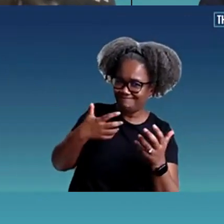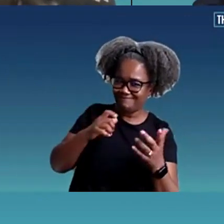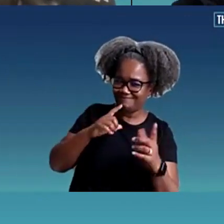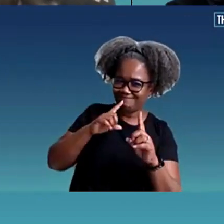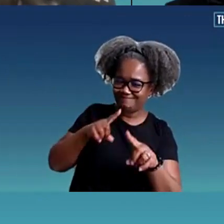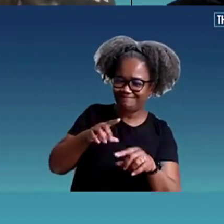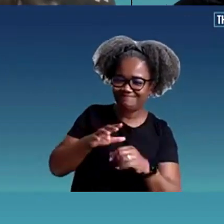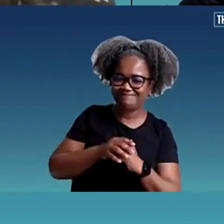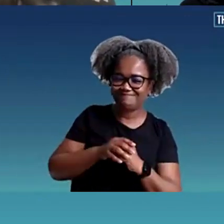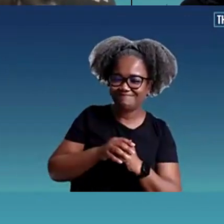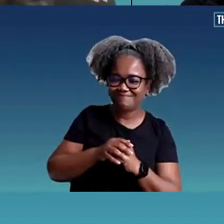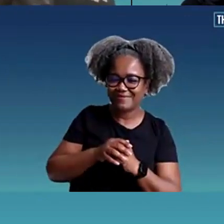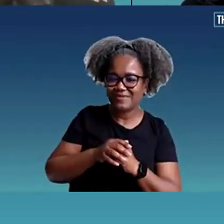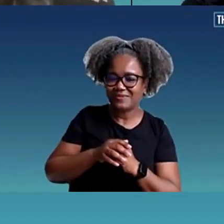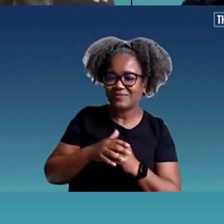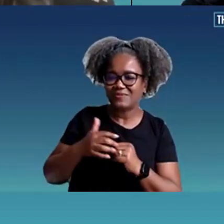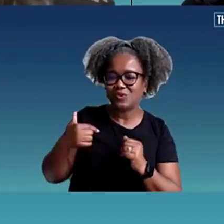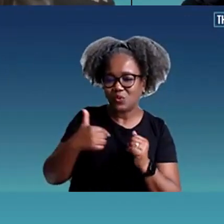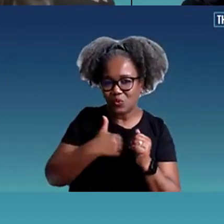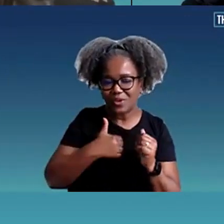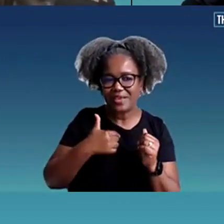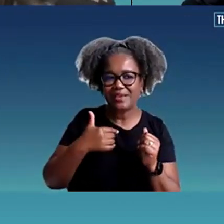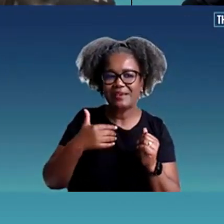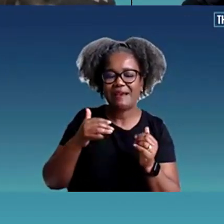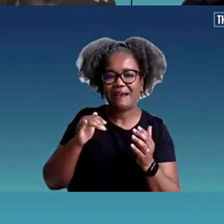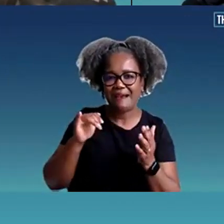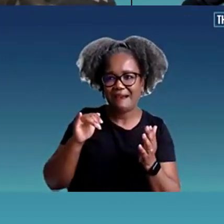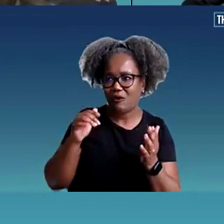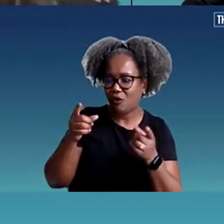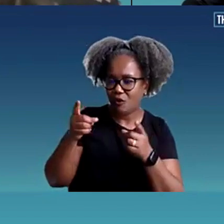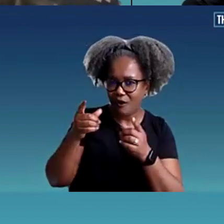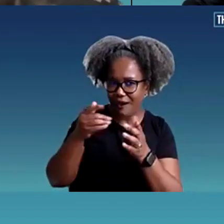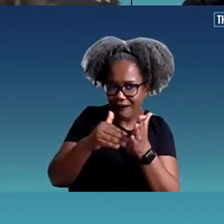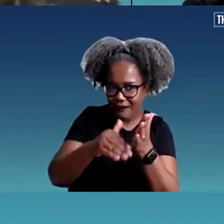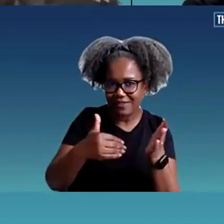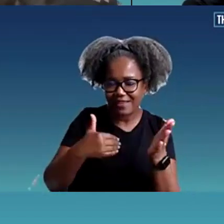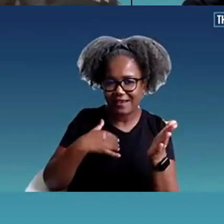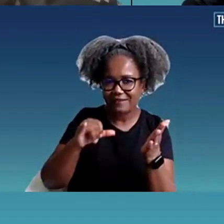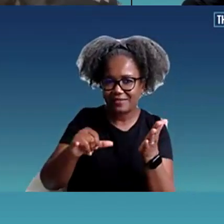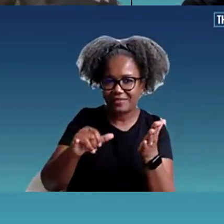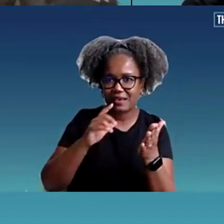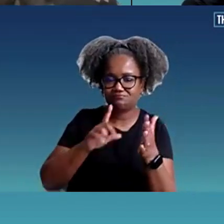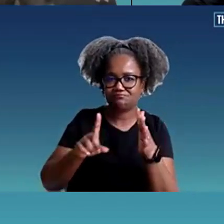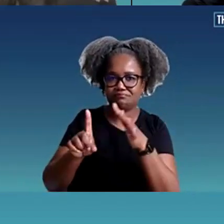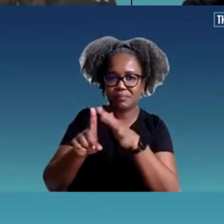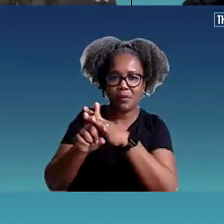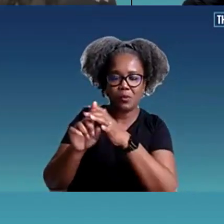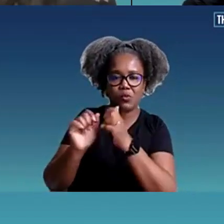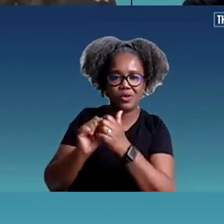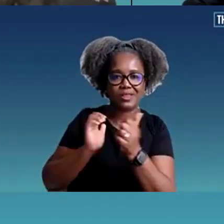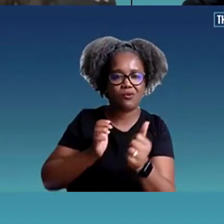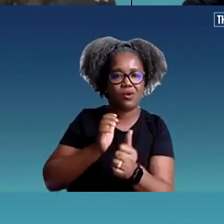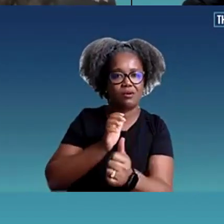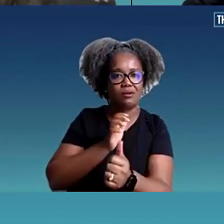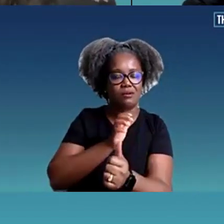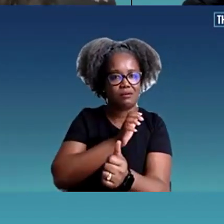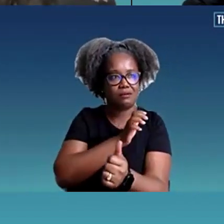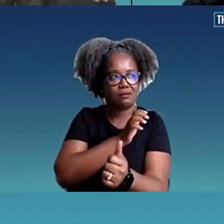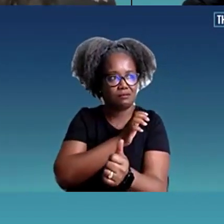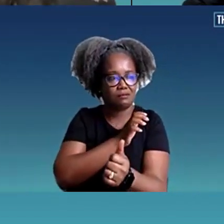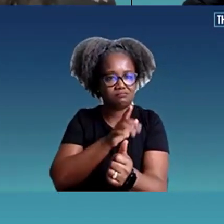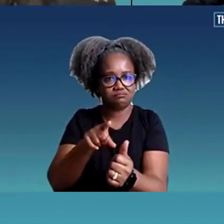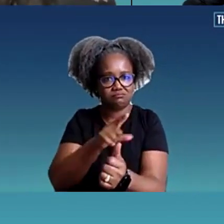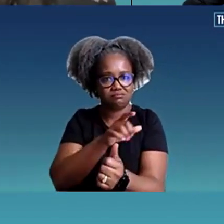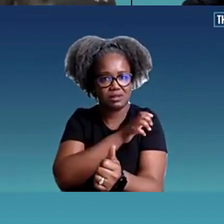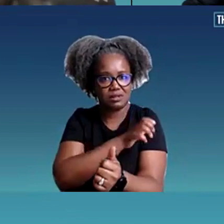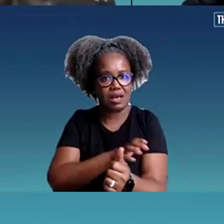this come up in different calls with our clients, and this is where we have to say, one, we work with your